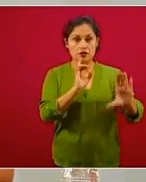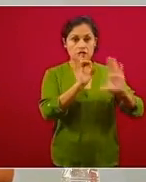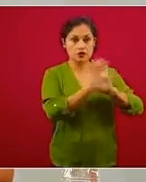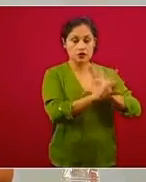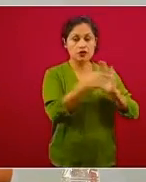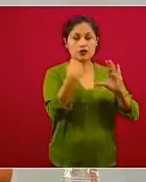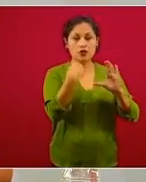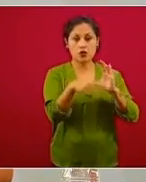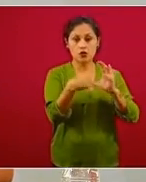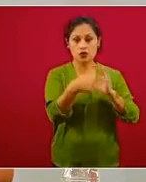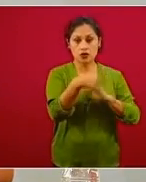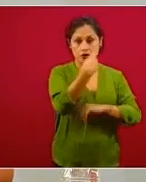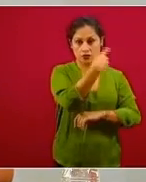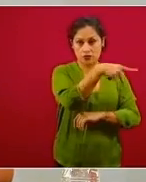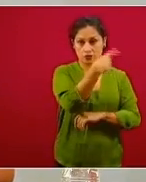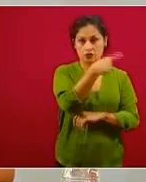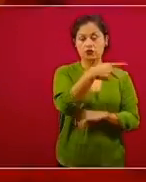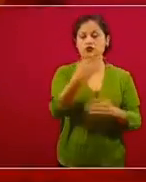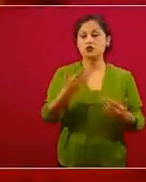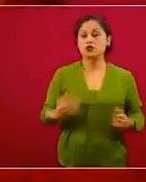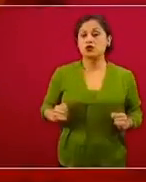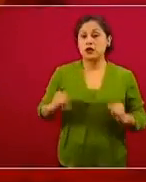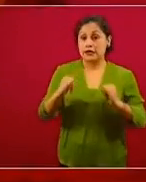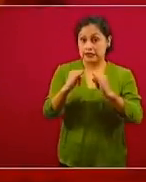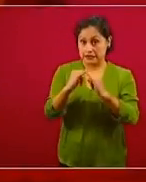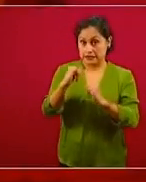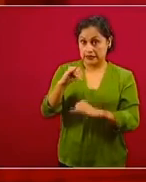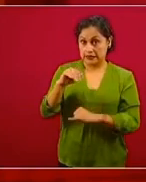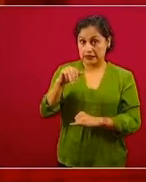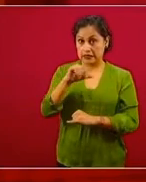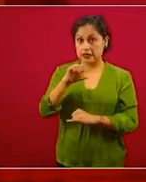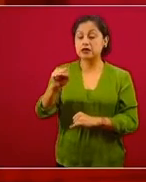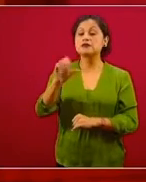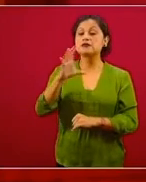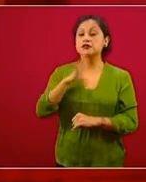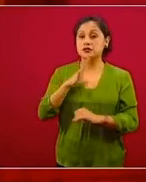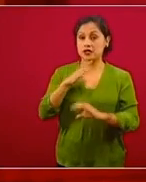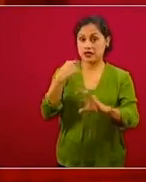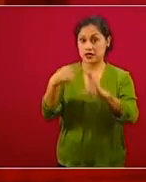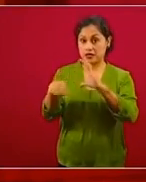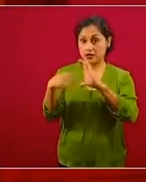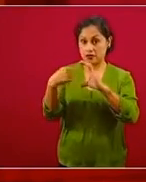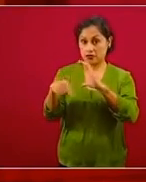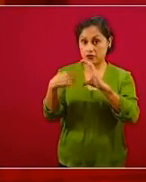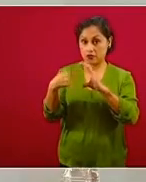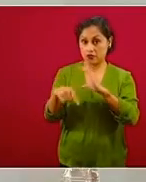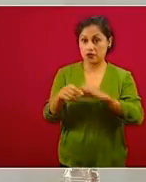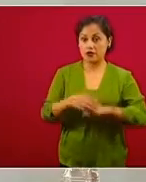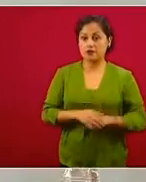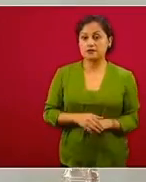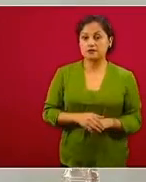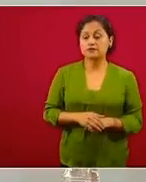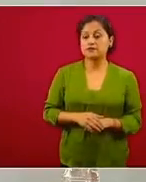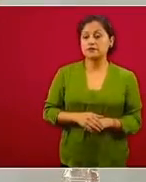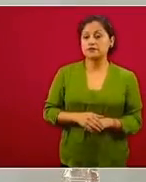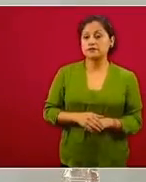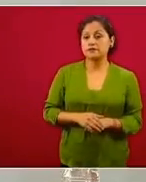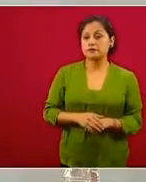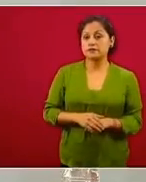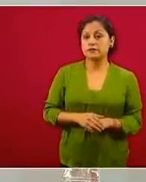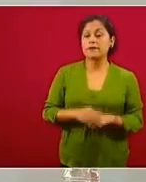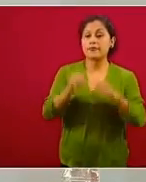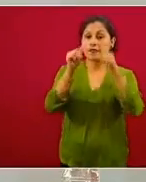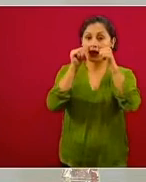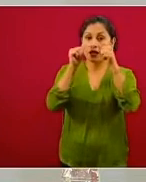updated information regarding your relative. You can also access this information through email. The